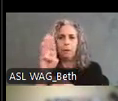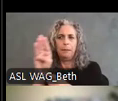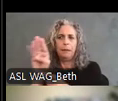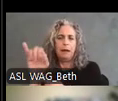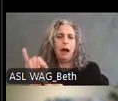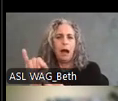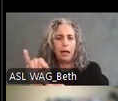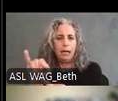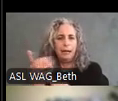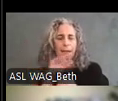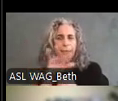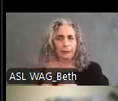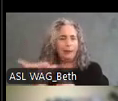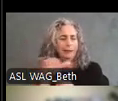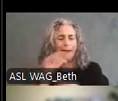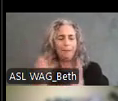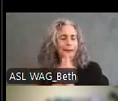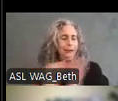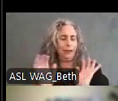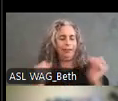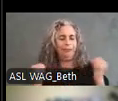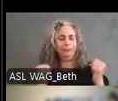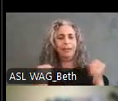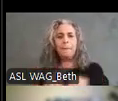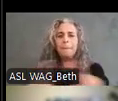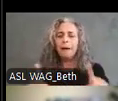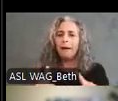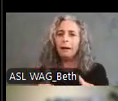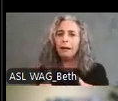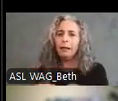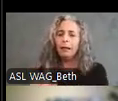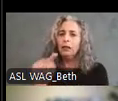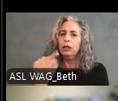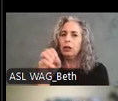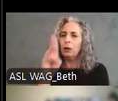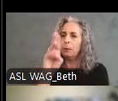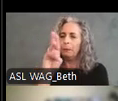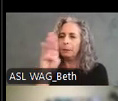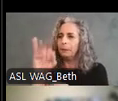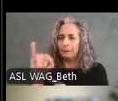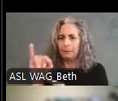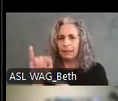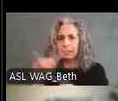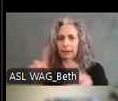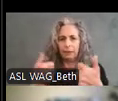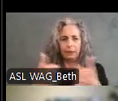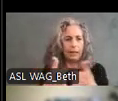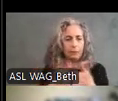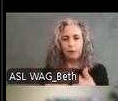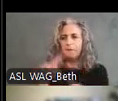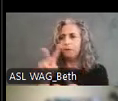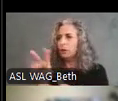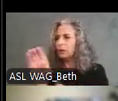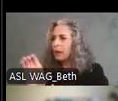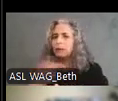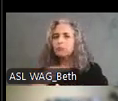so spelling's not my forte. But Tobii Eye Gaze. There's also different voice commands. Yeah, but there's